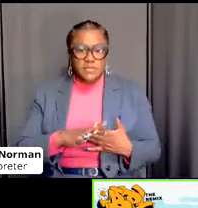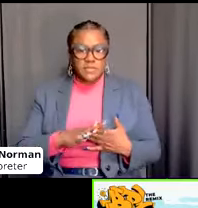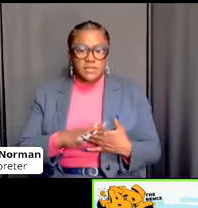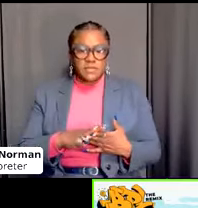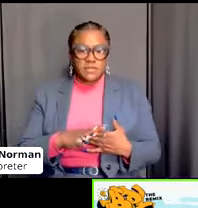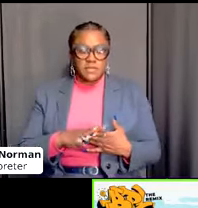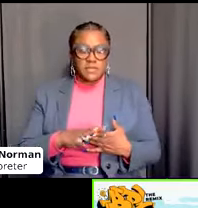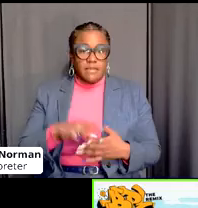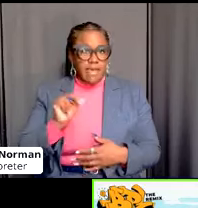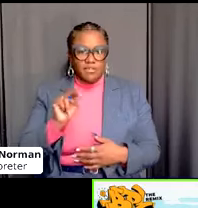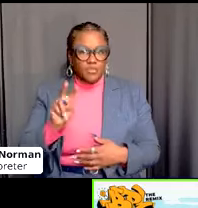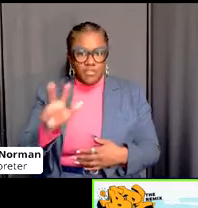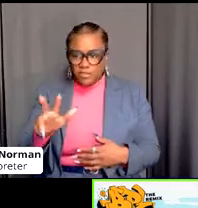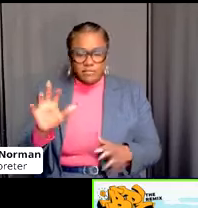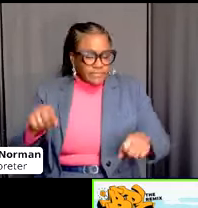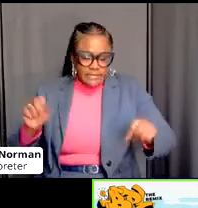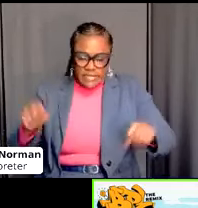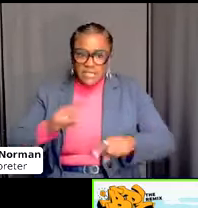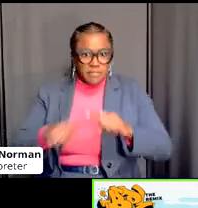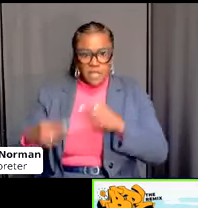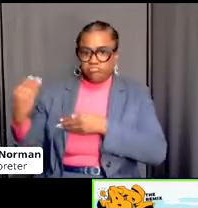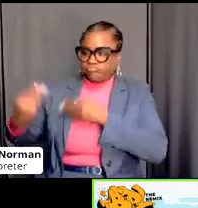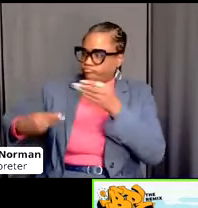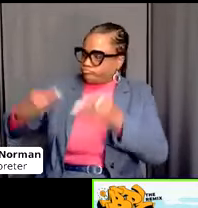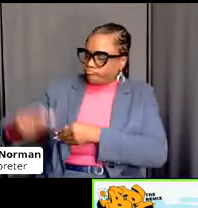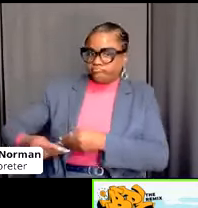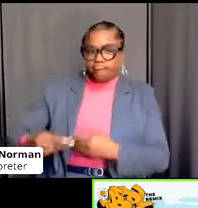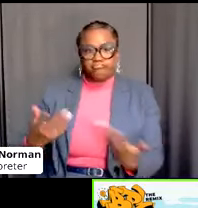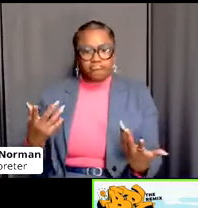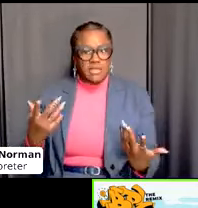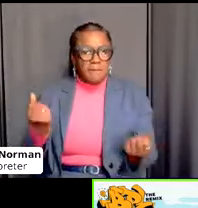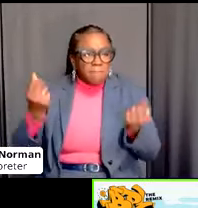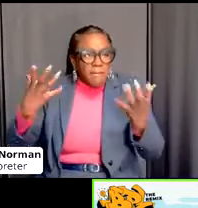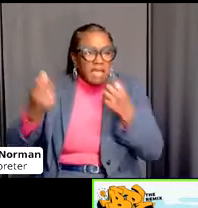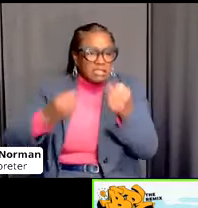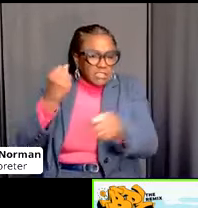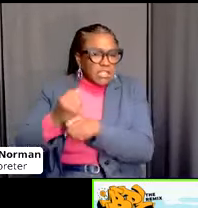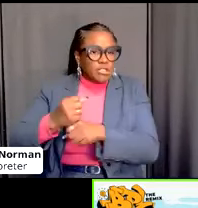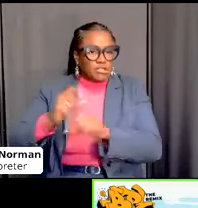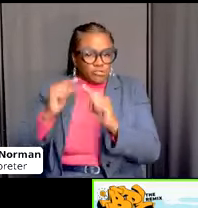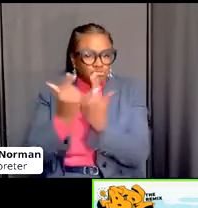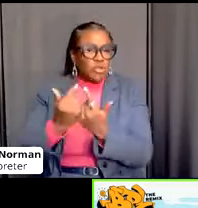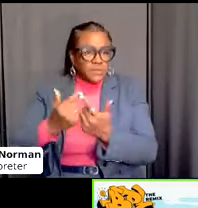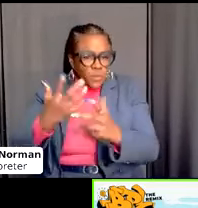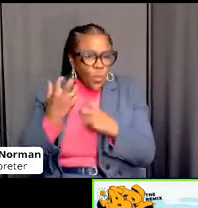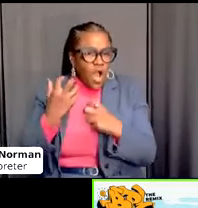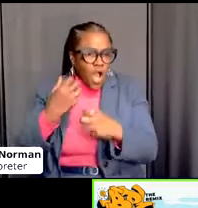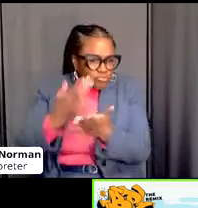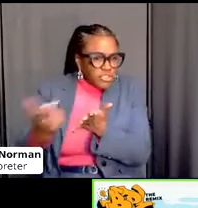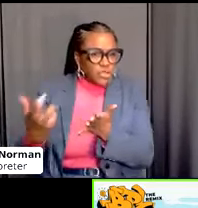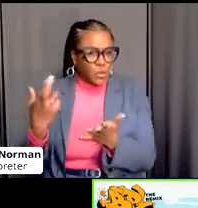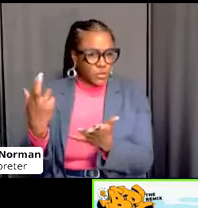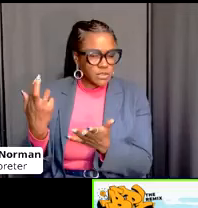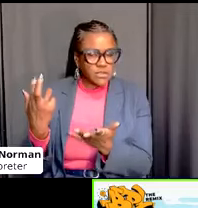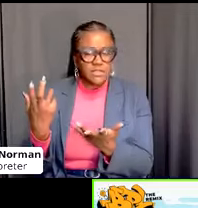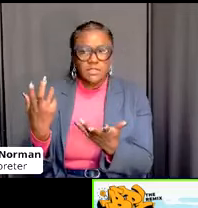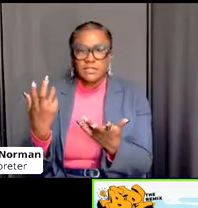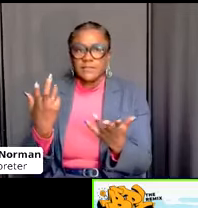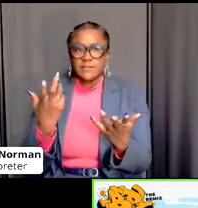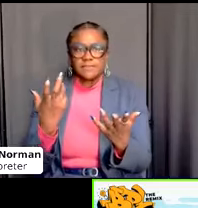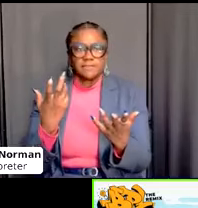M23, but we're talking about decades of different warring groups that have been fighting out for these resources over the years.